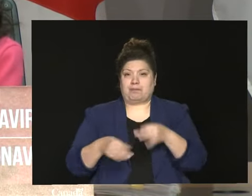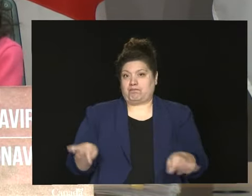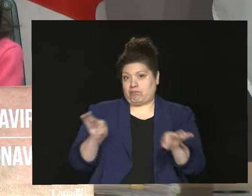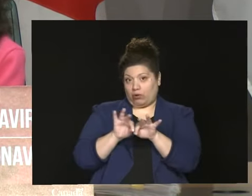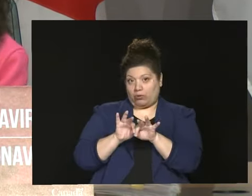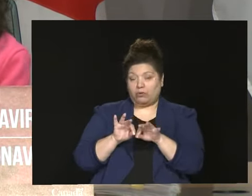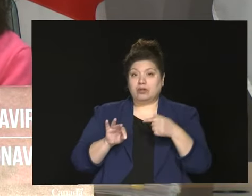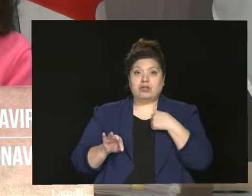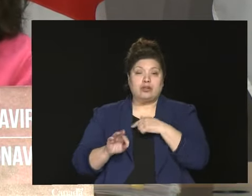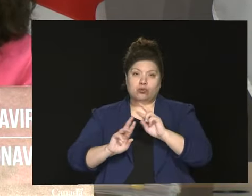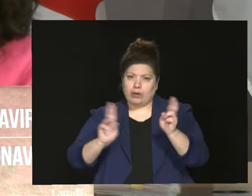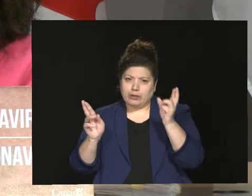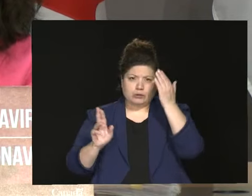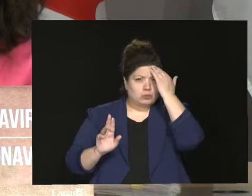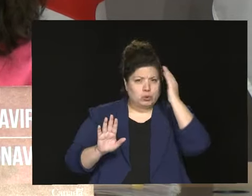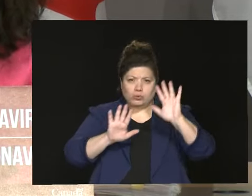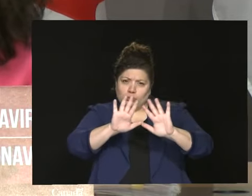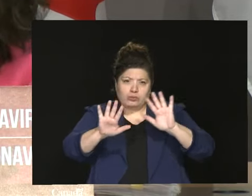on across Canada.